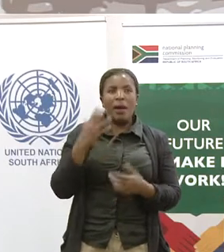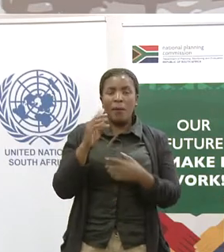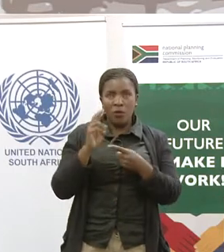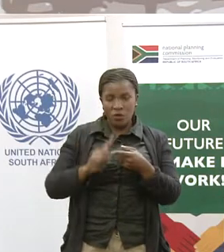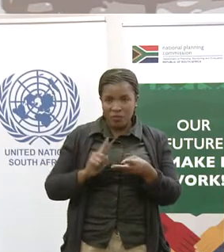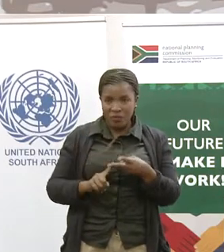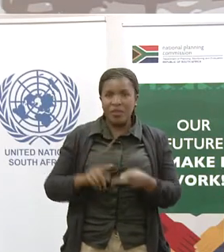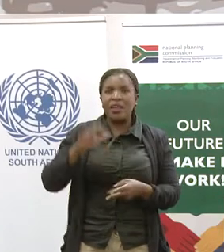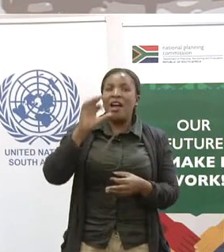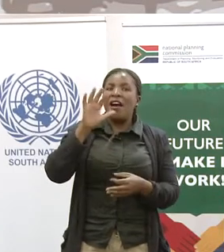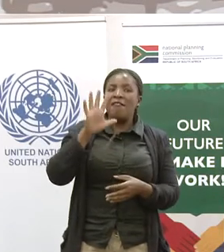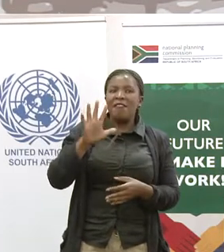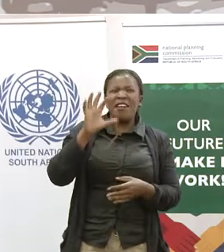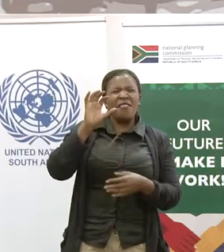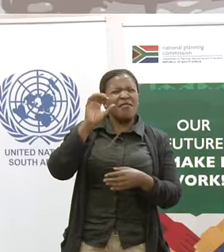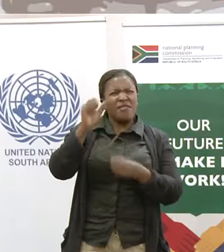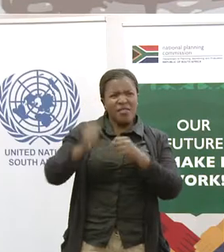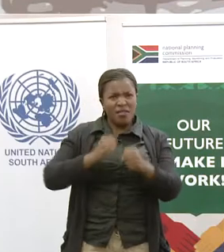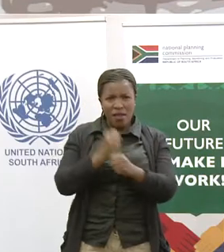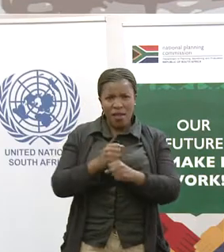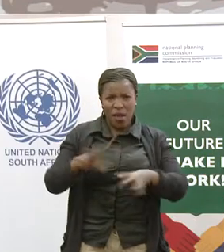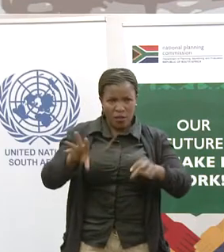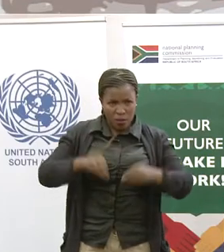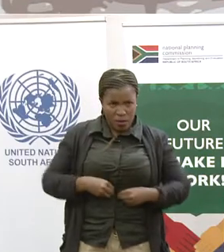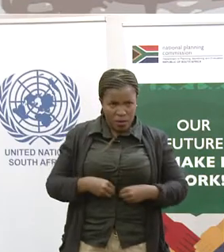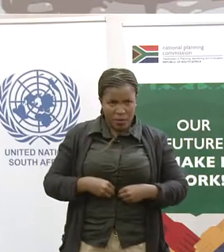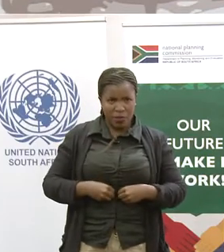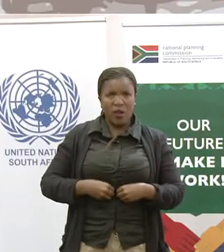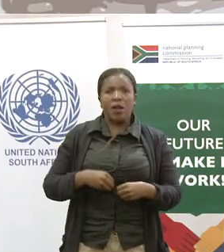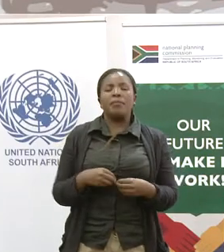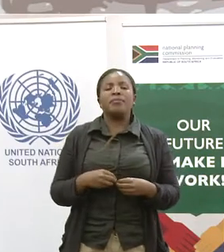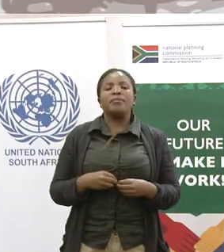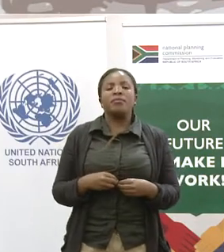adoption of the National Development Plan. So South Africa,